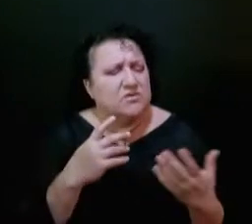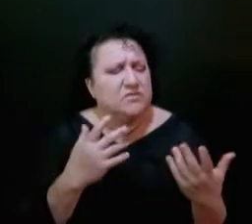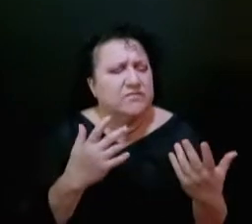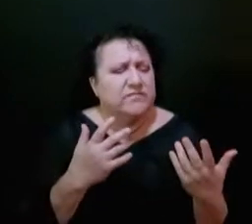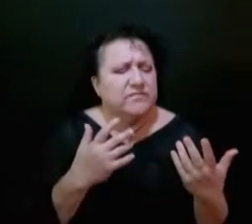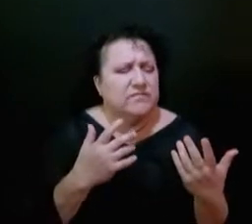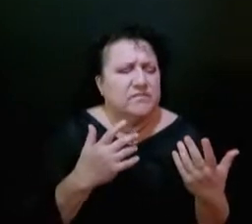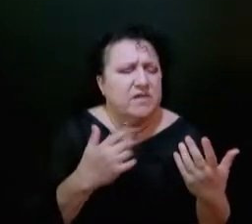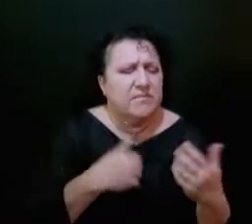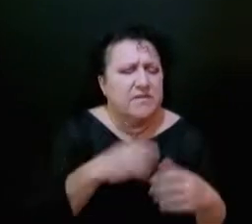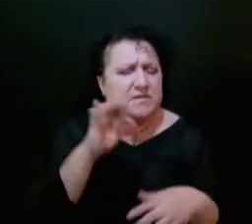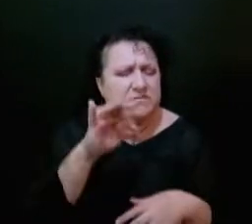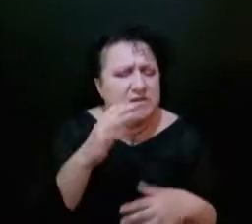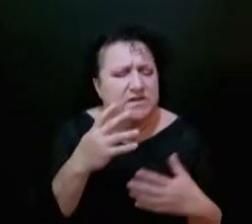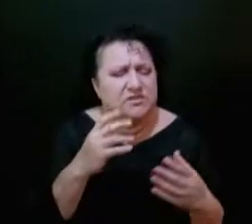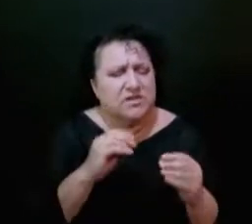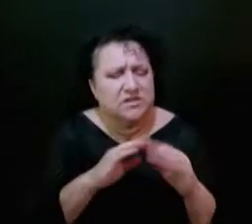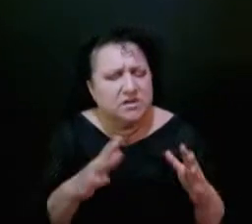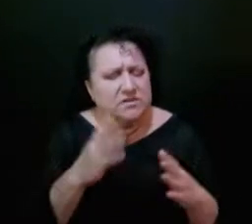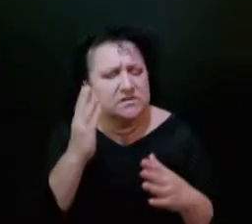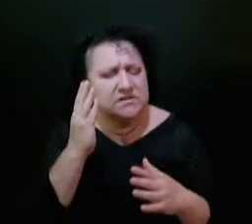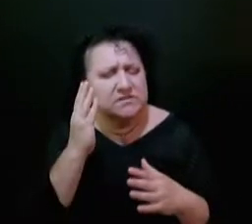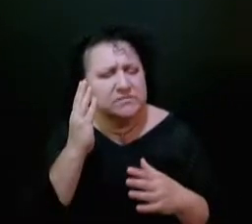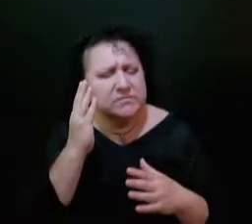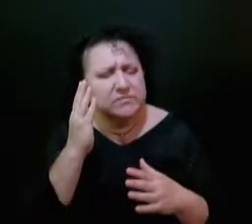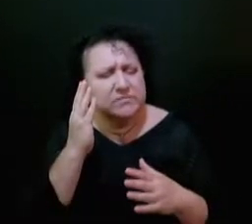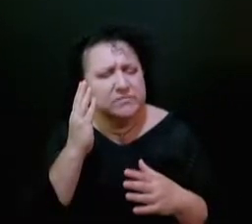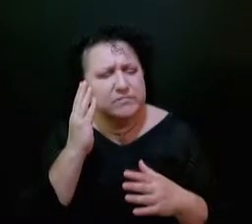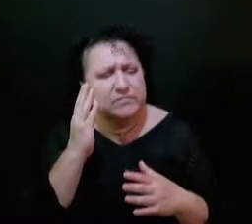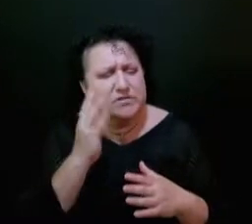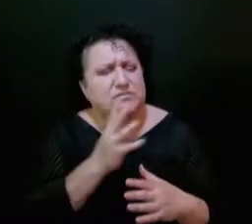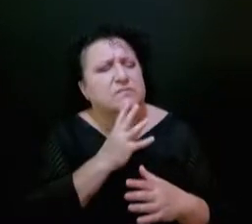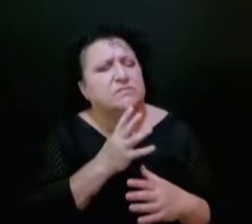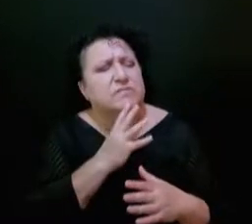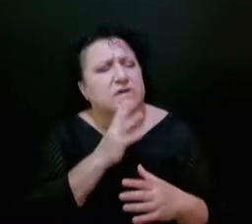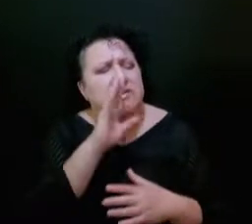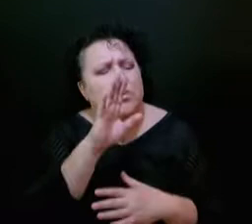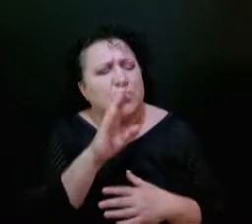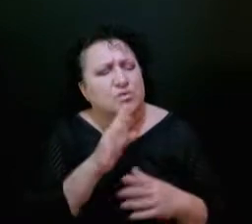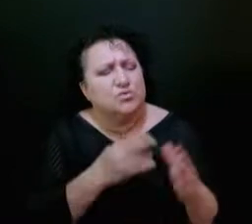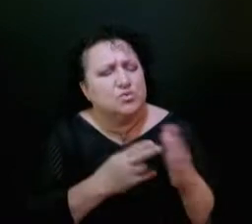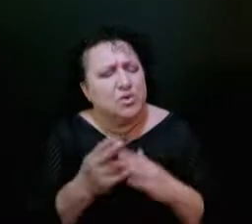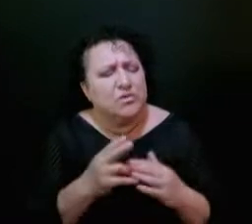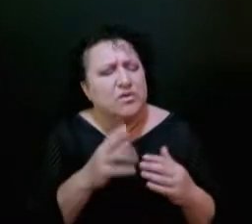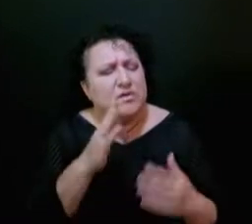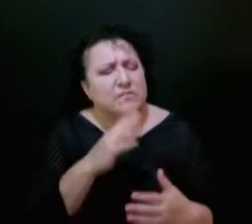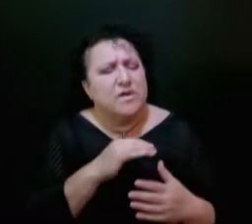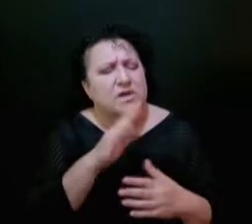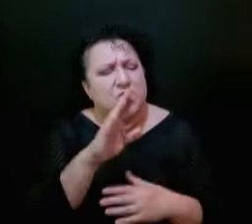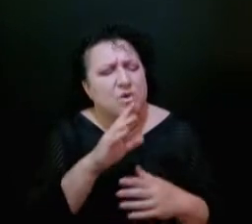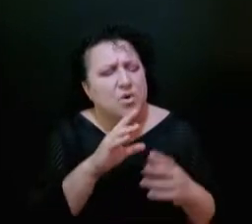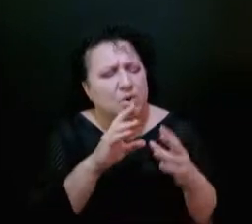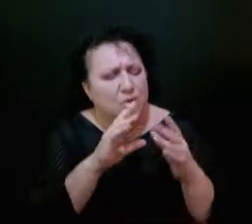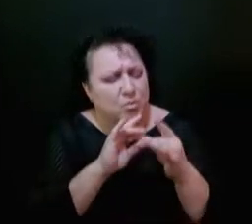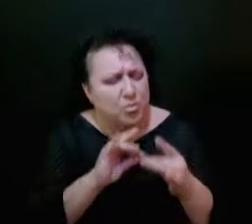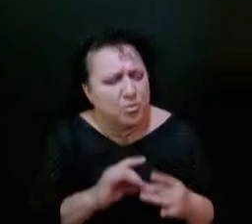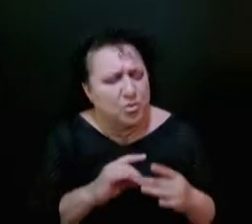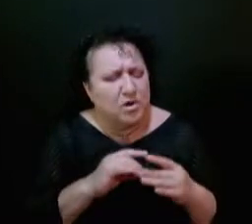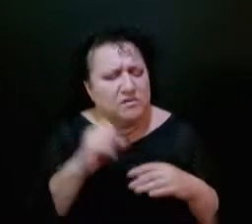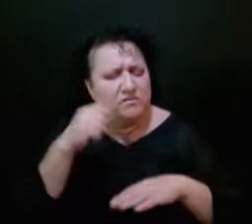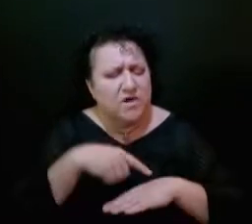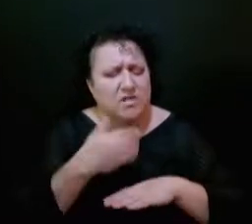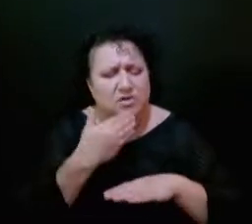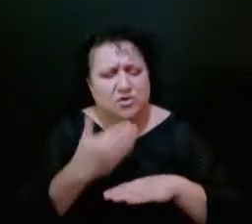truth. Hide me behind your word. May the seed of your word fall on good ground, take root, and produce good